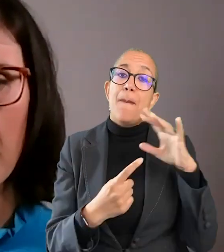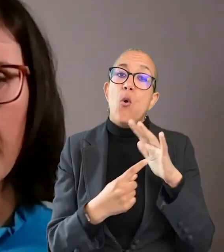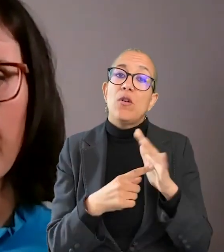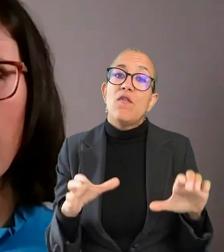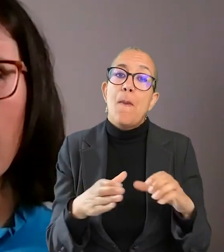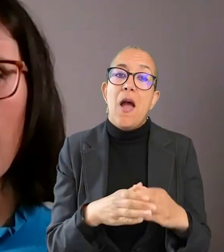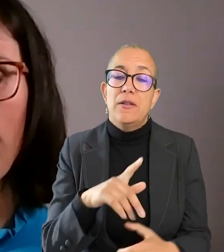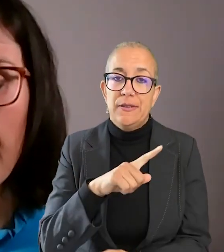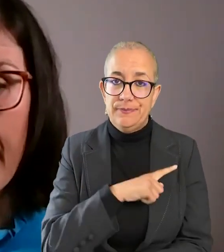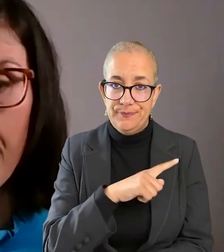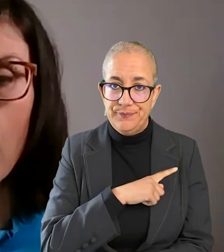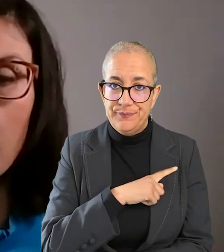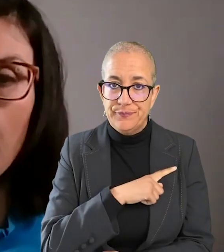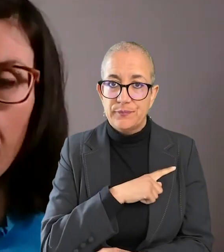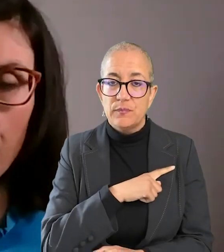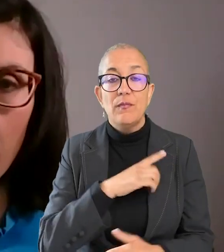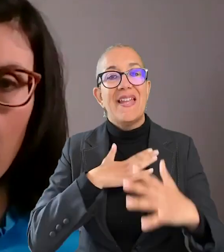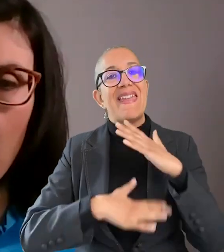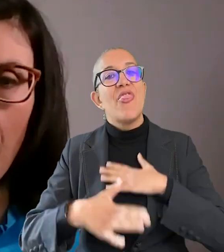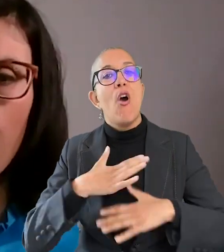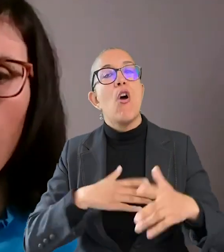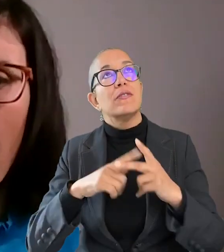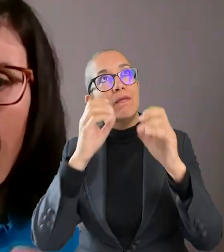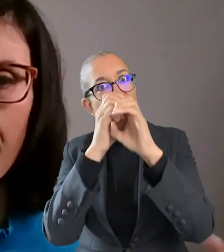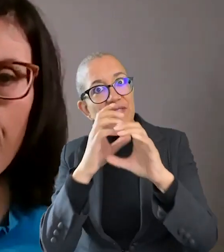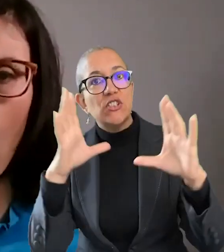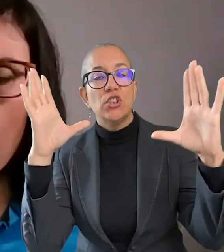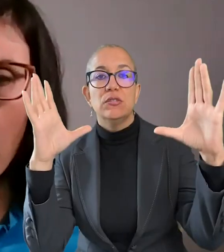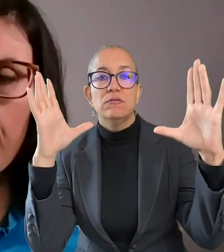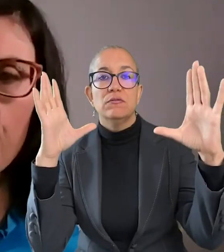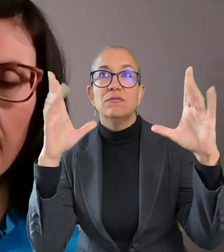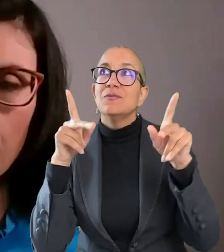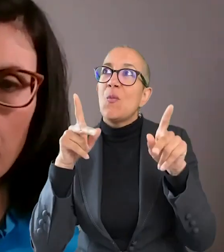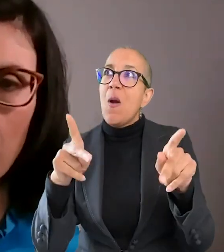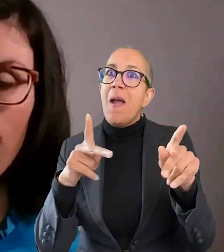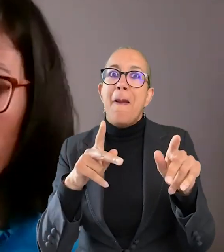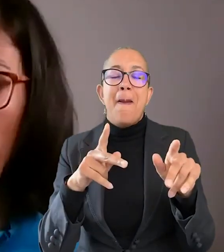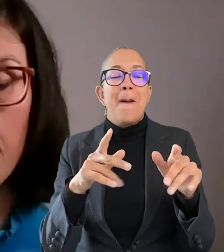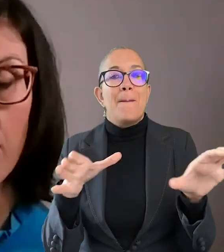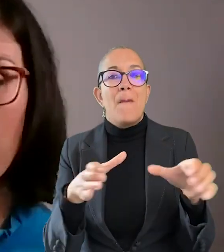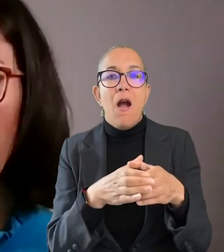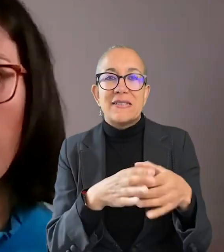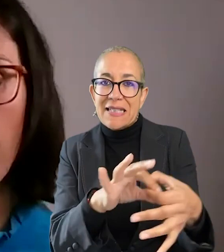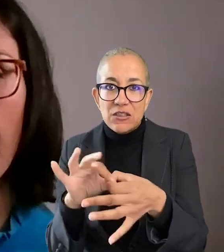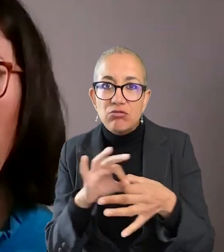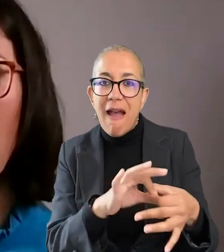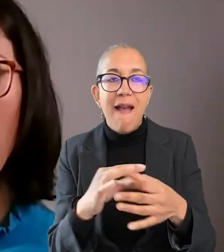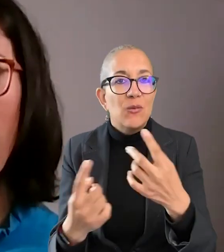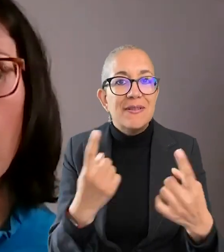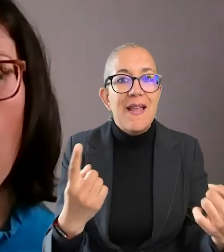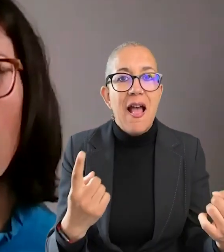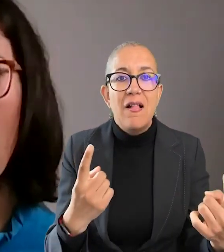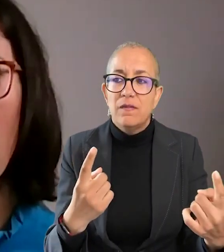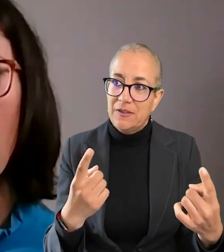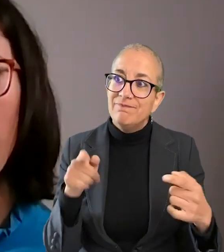party is that the ethos and the vision and the way that the whole party interacts with itself is very much set by